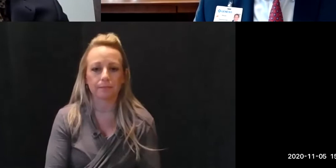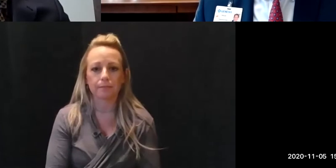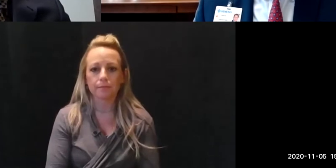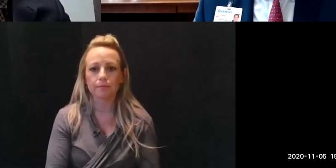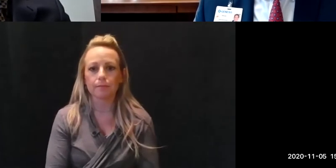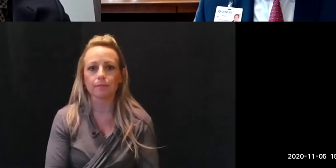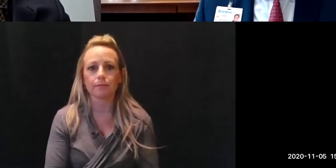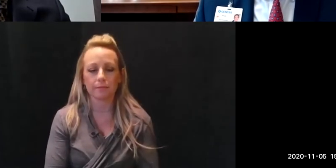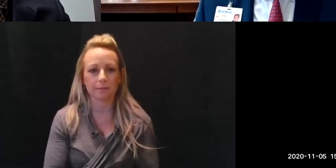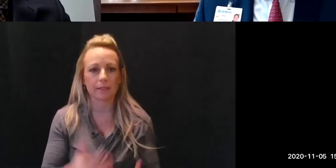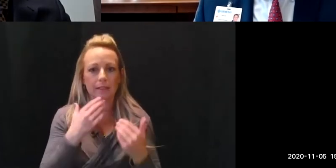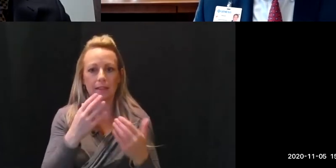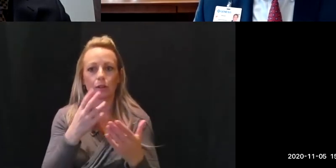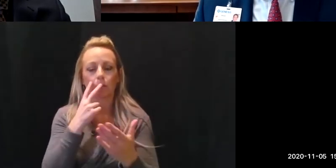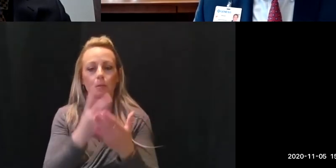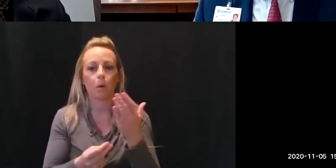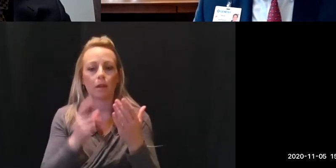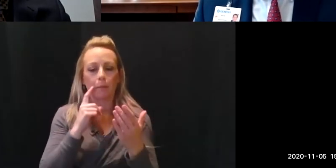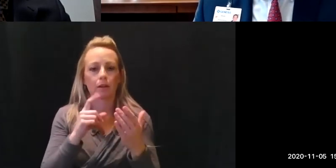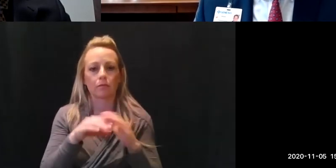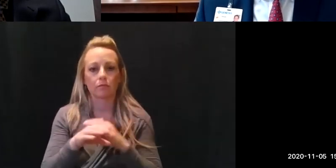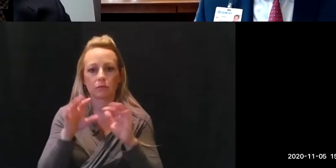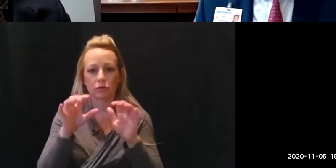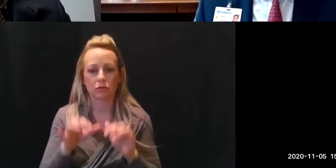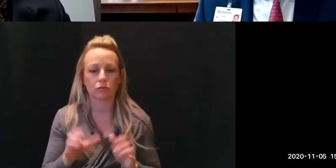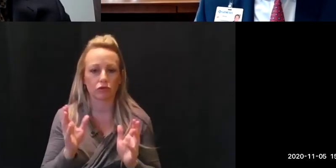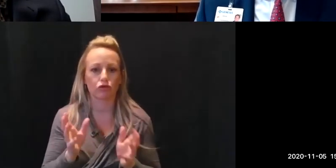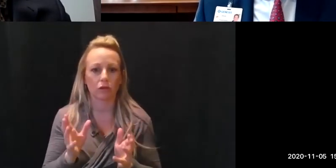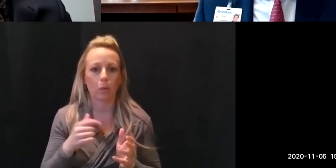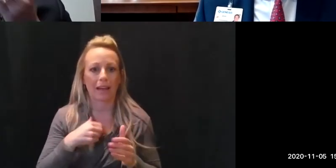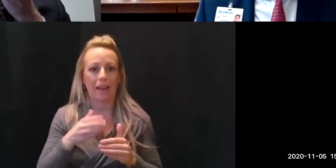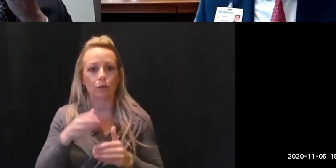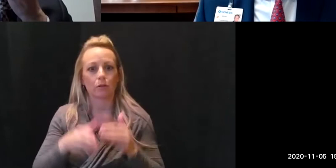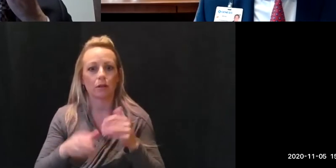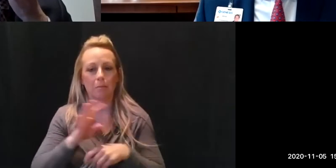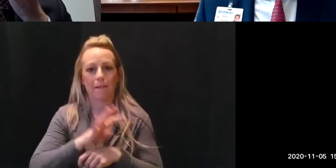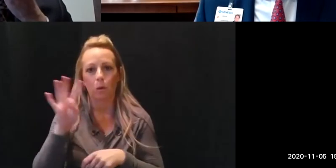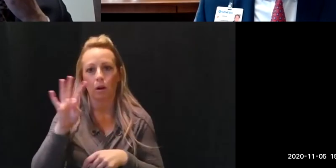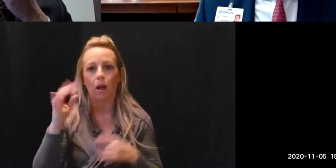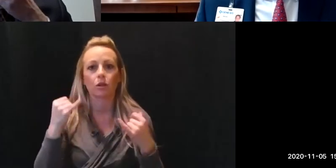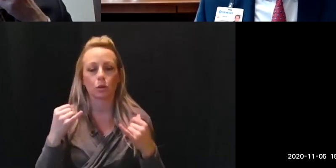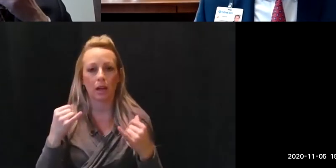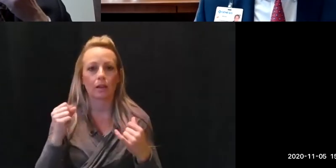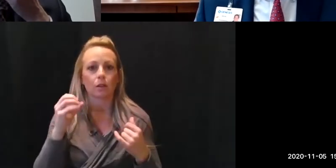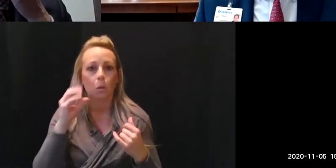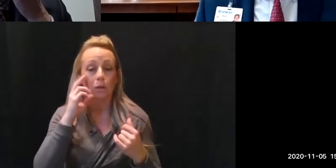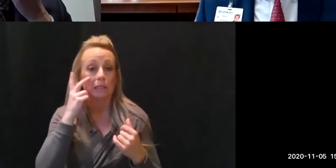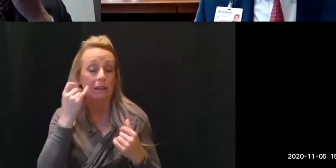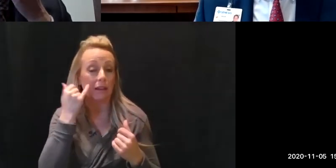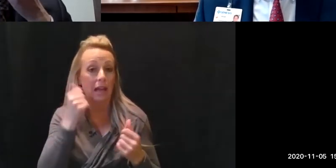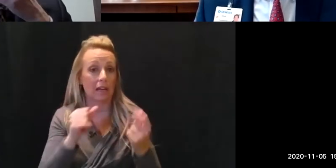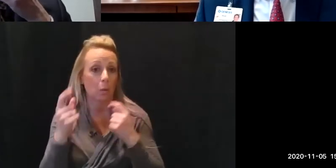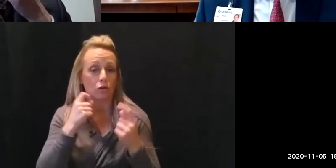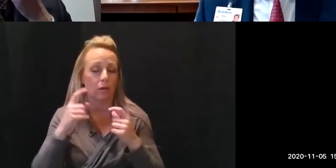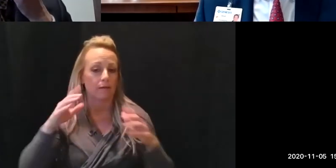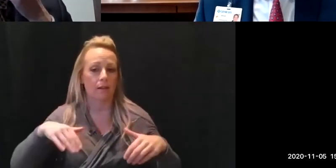Thank you both. I'm going to go into the chat here. As I typed in, we do have to conclude by 4 p.m. today. So we'll see if there's any questions that have not yet